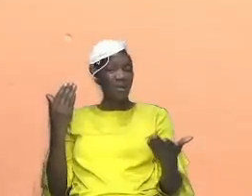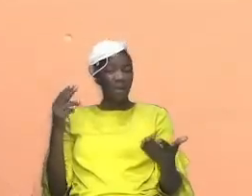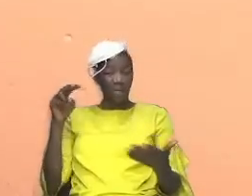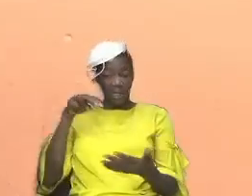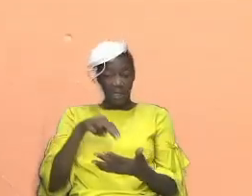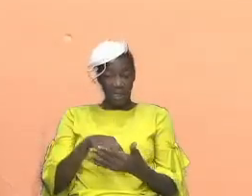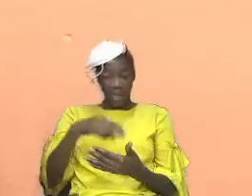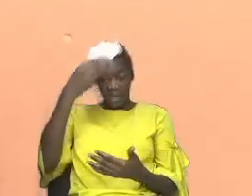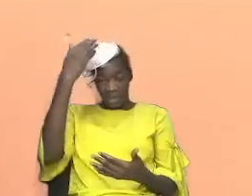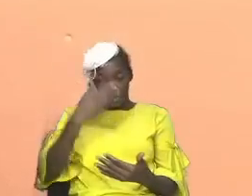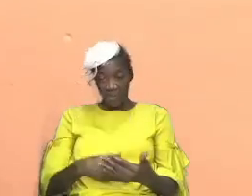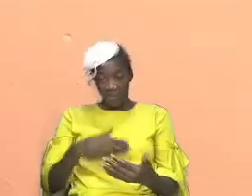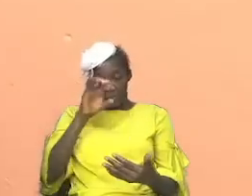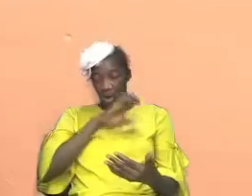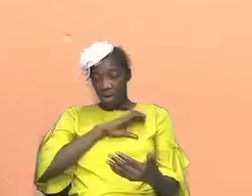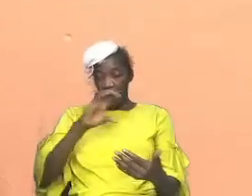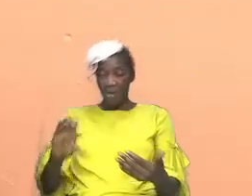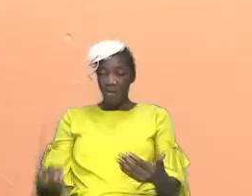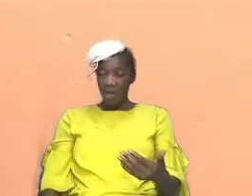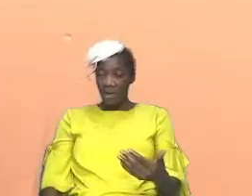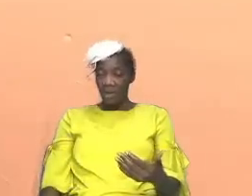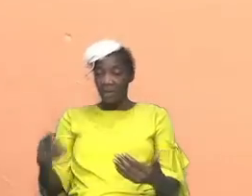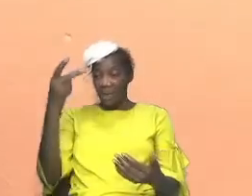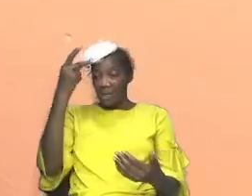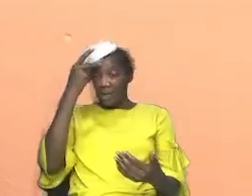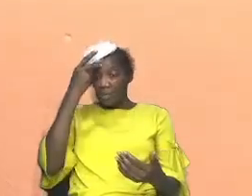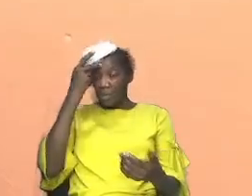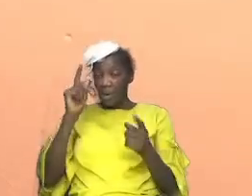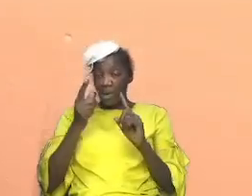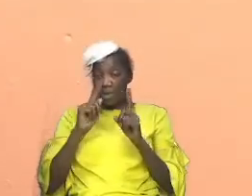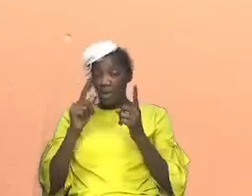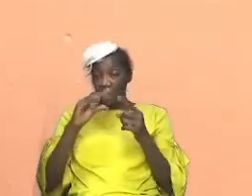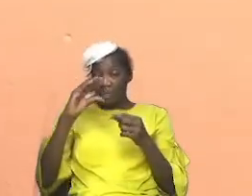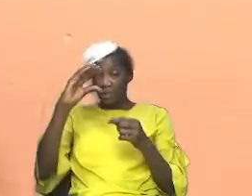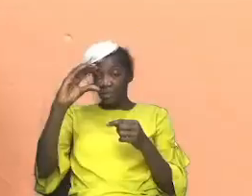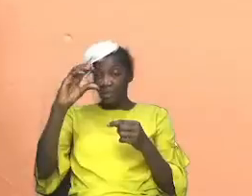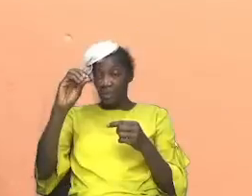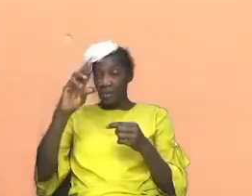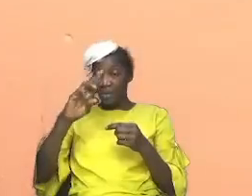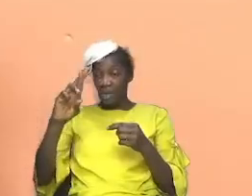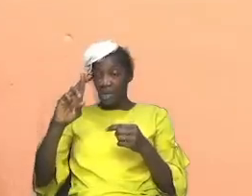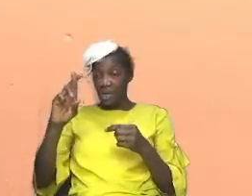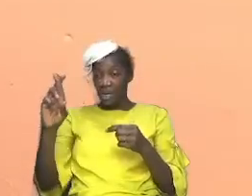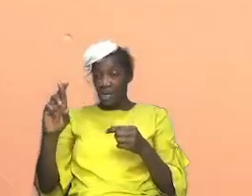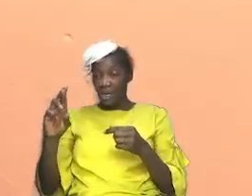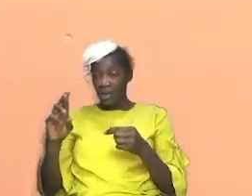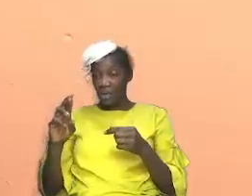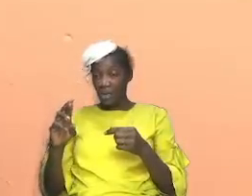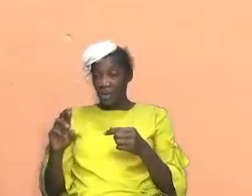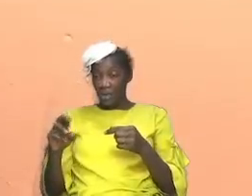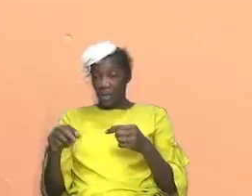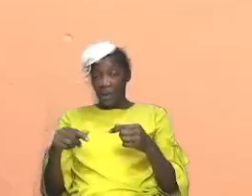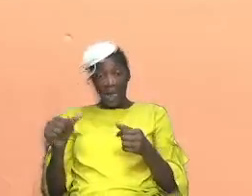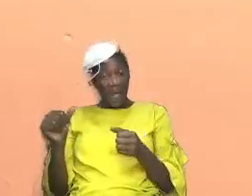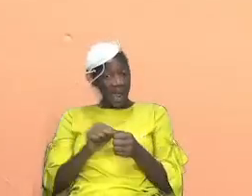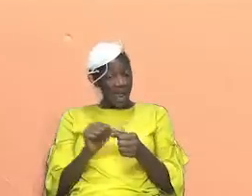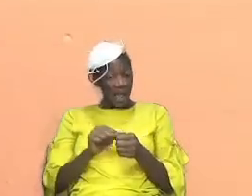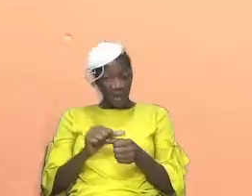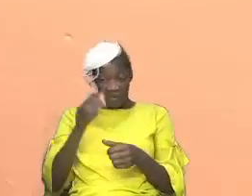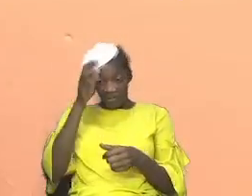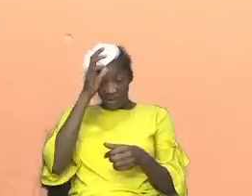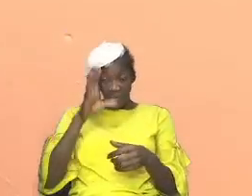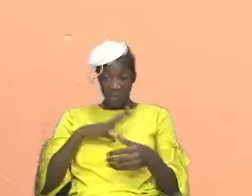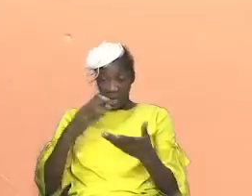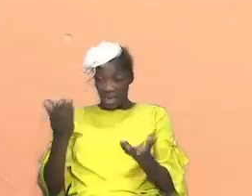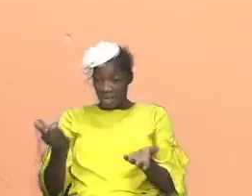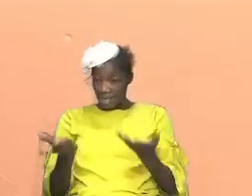thing. Paul, in speaking to the Corinthians, told them, you know, look, let every man get their thing together,